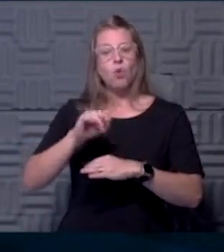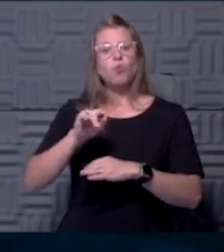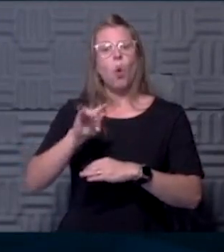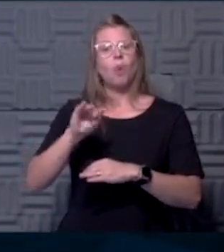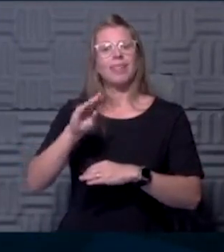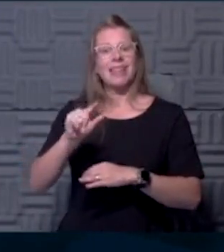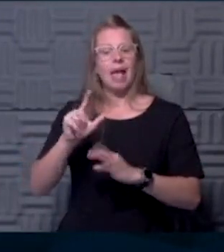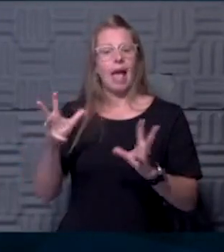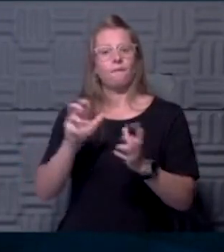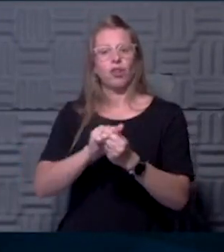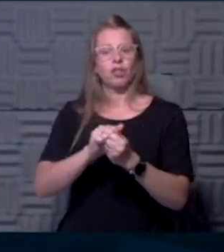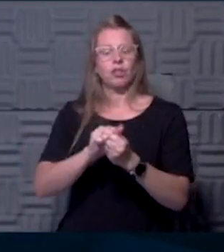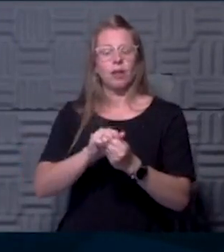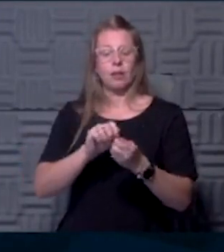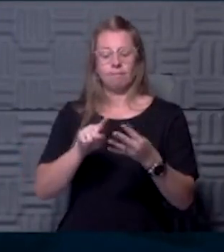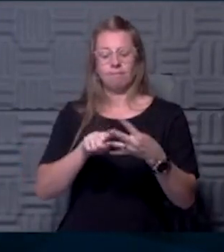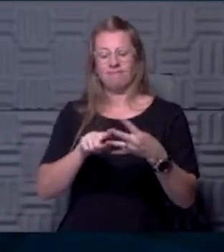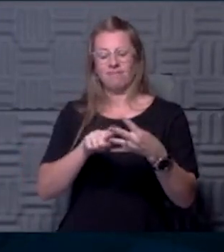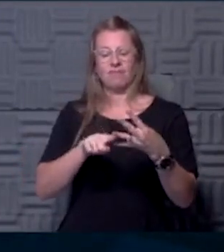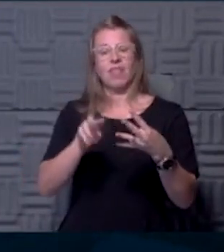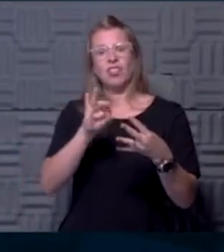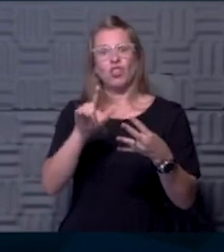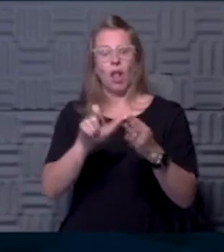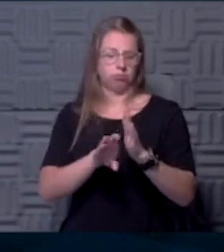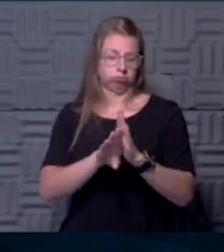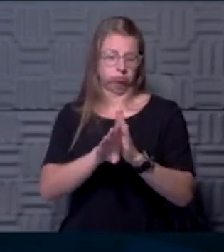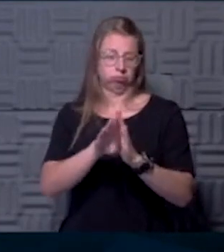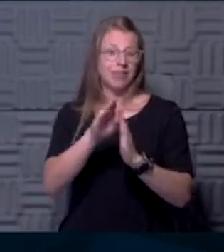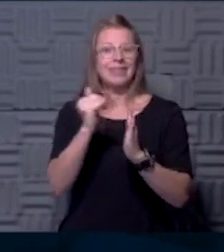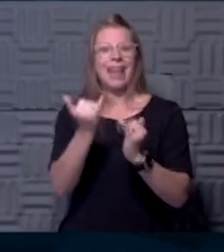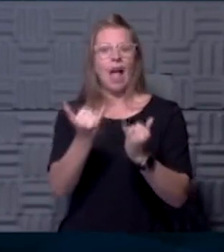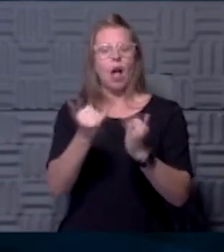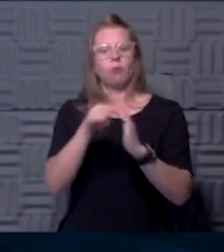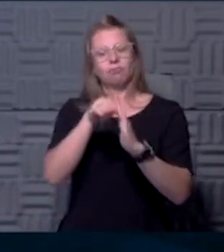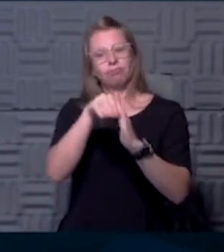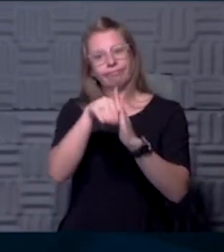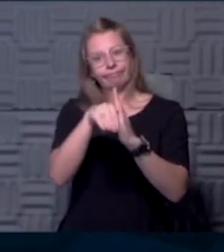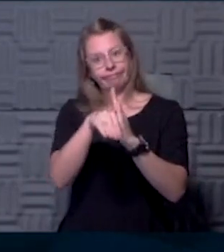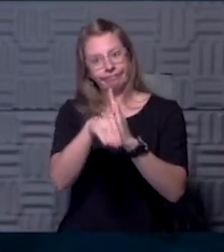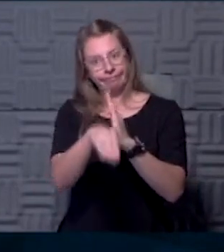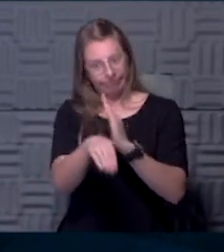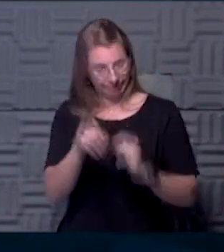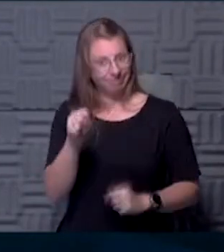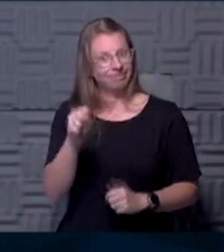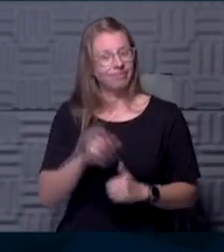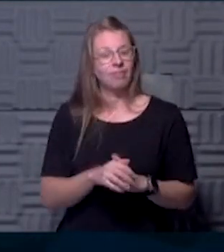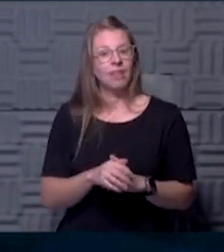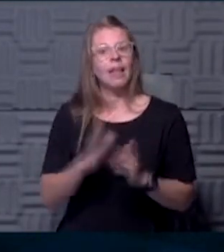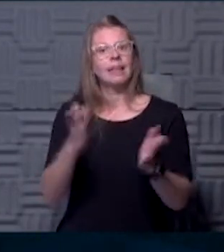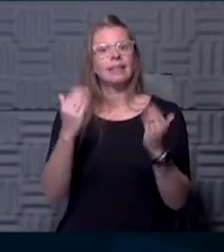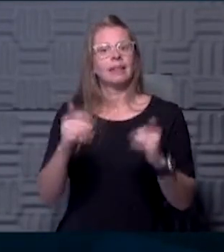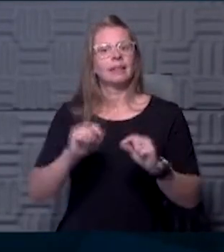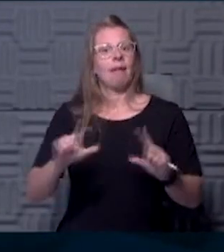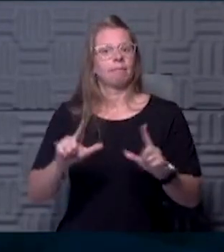can see there in mid-July we really peaked, but now we're starting to come down. Next slide.